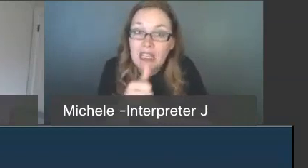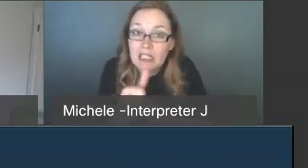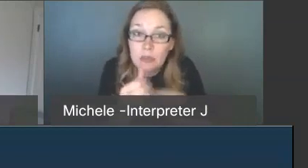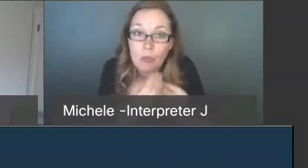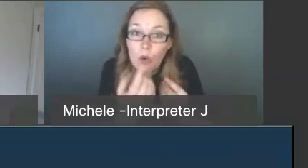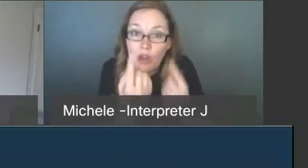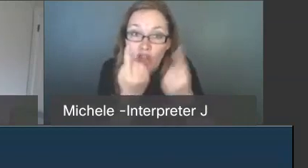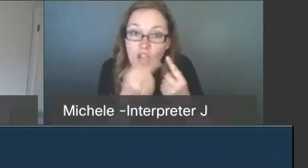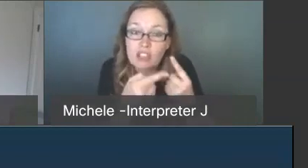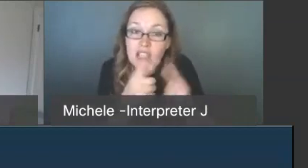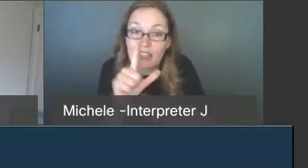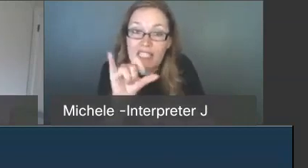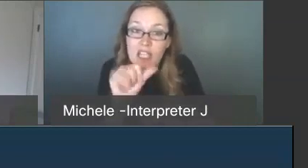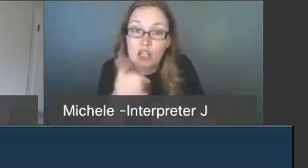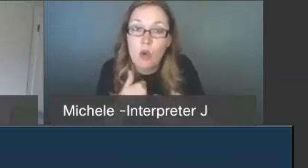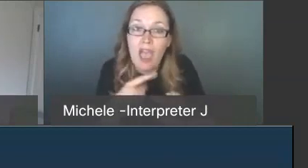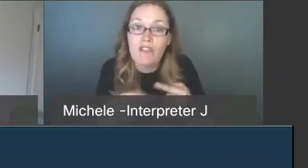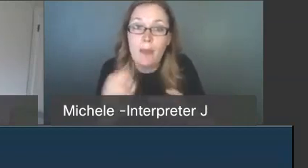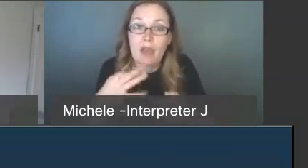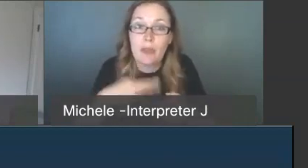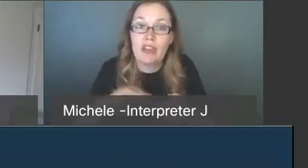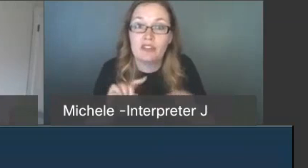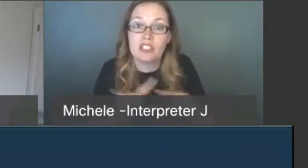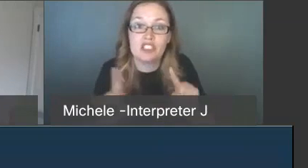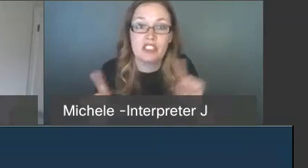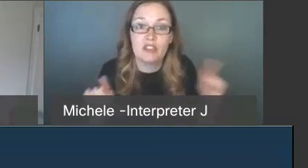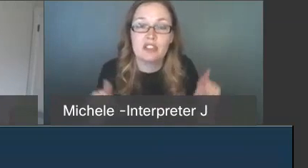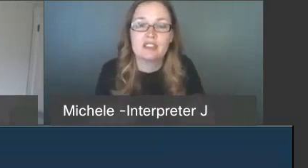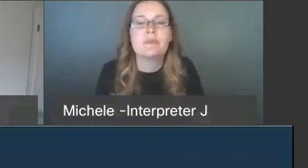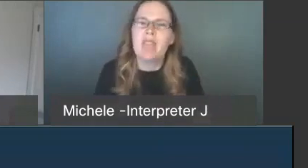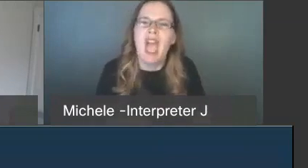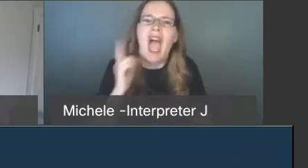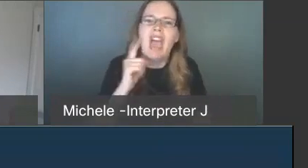those differences. Well, I think you hit on the high points, and I think